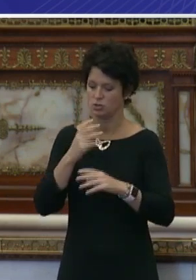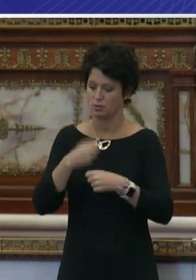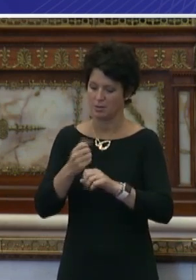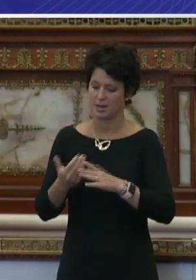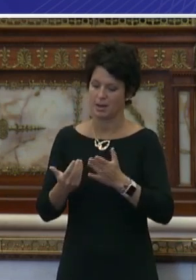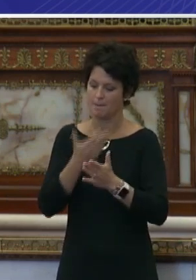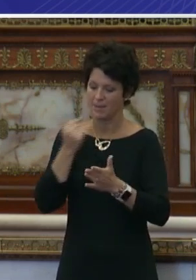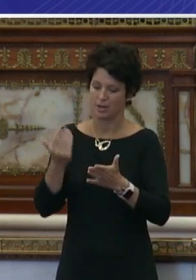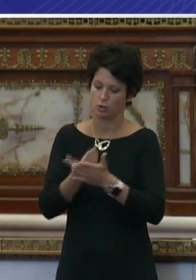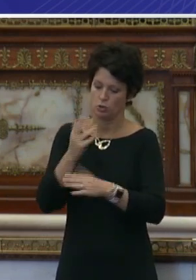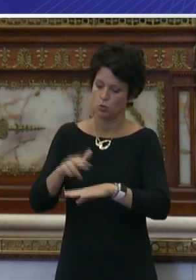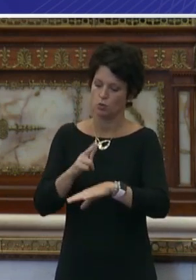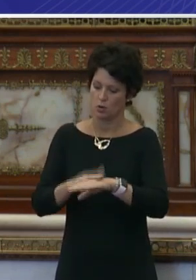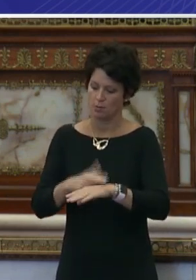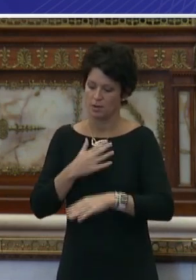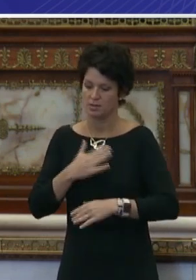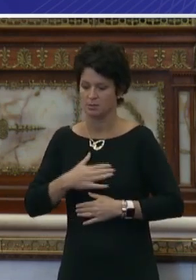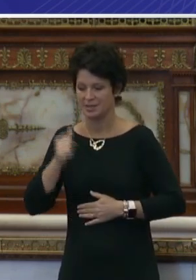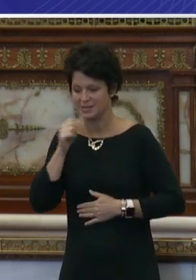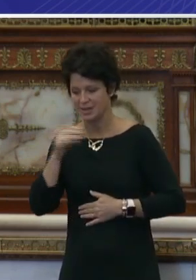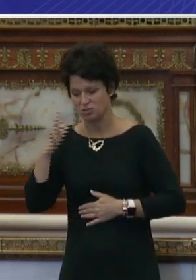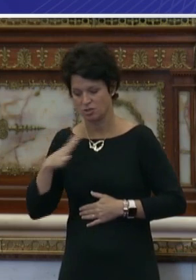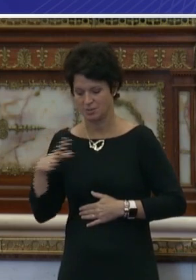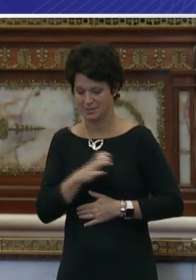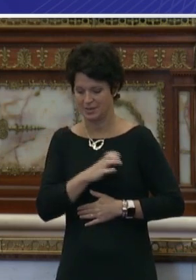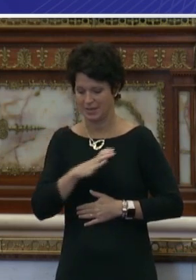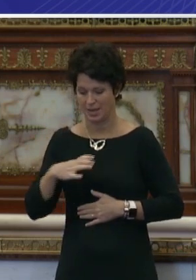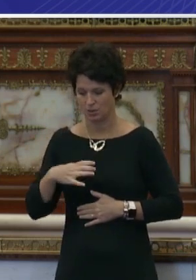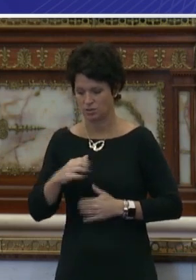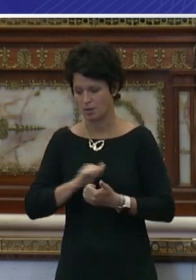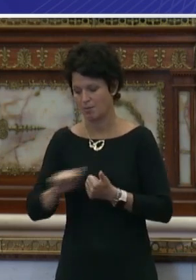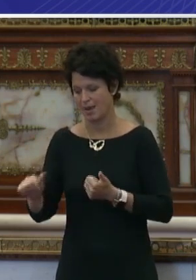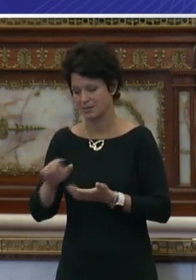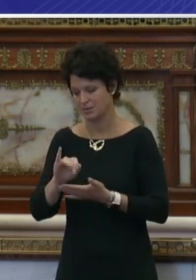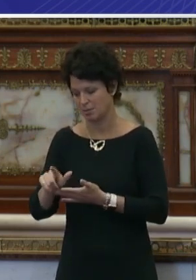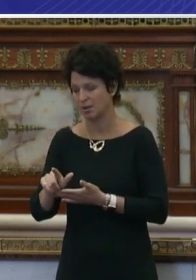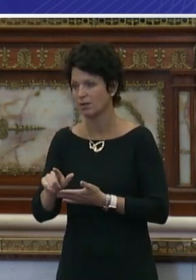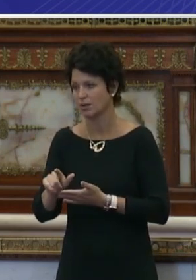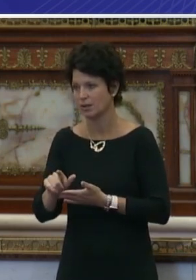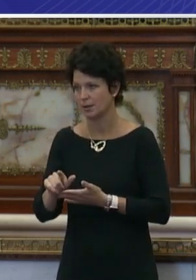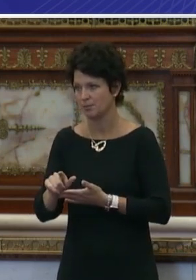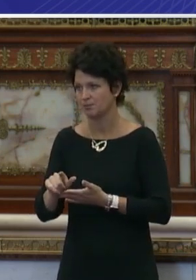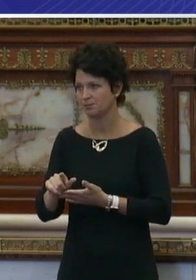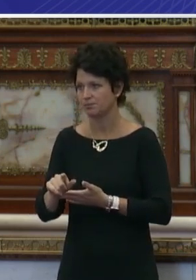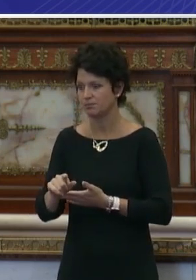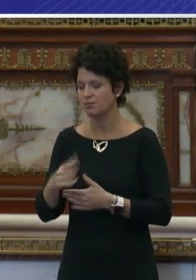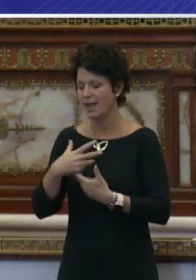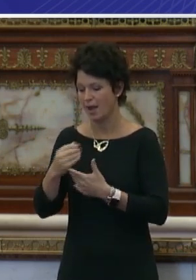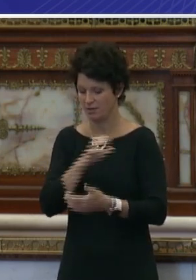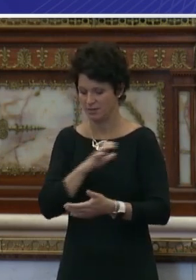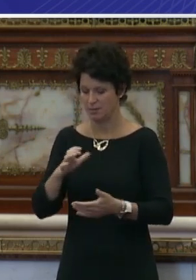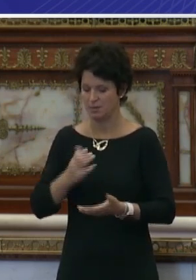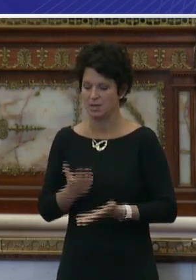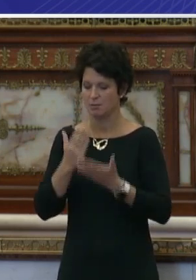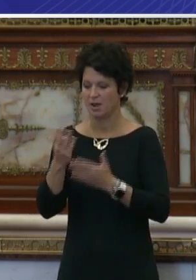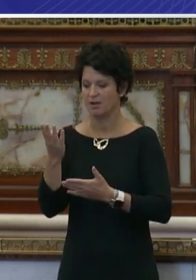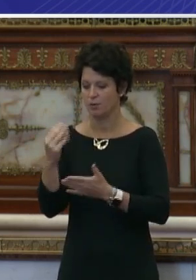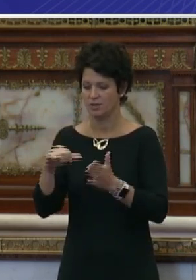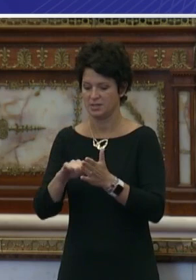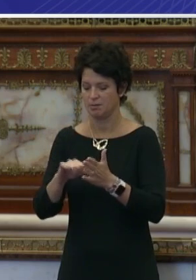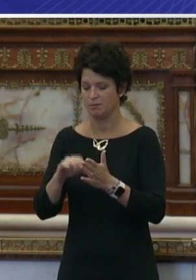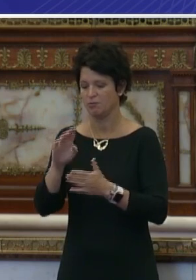new normal. So please, ladies and gentlemen of City Council, pass this legislation out of committee and provide 14 paid